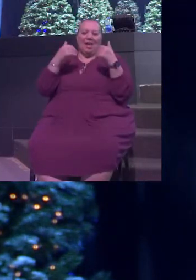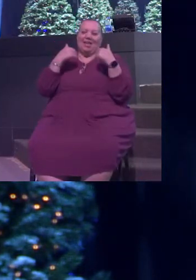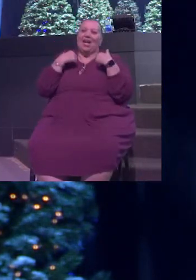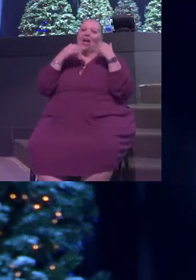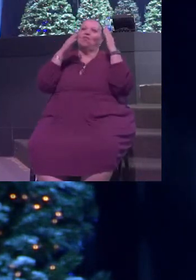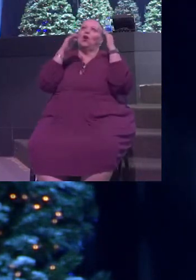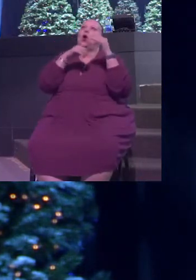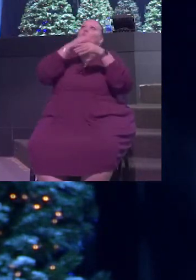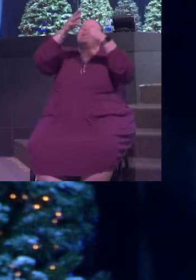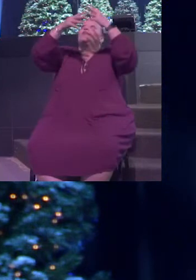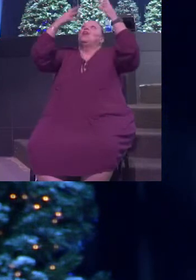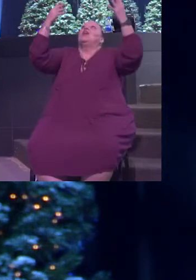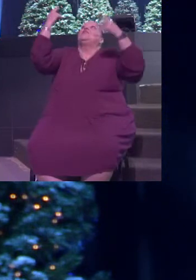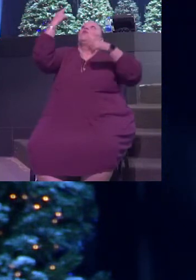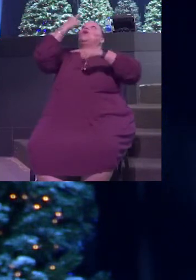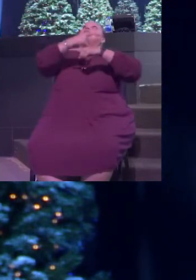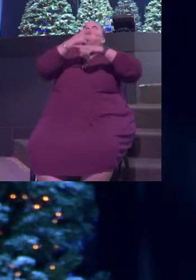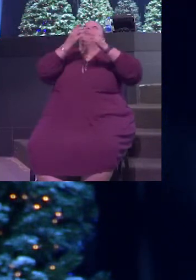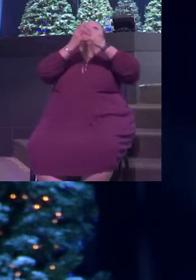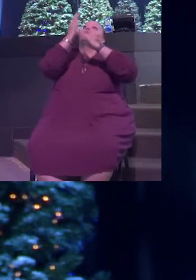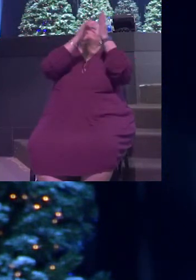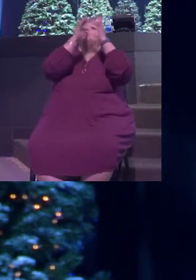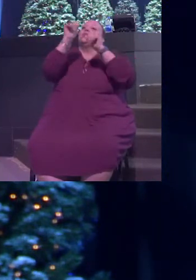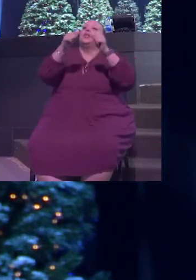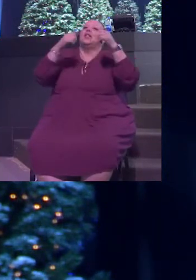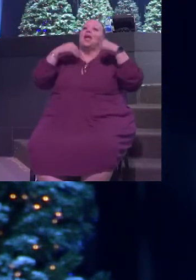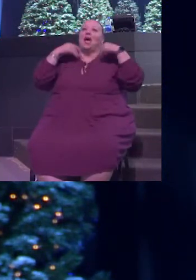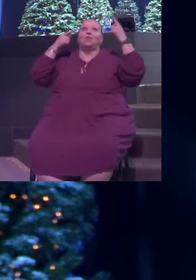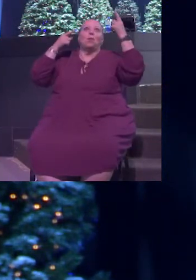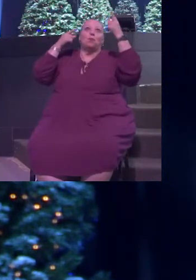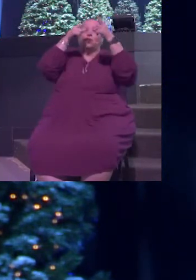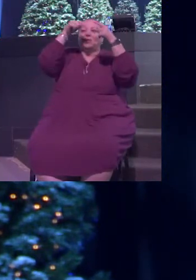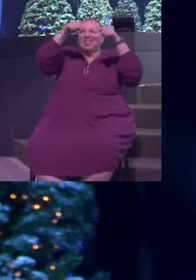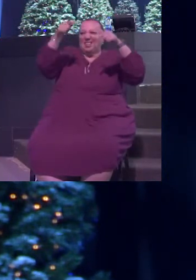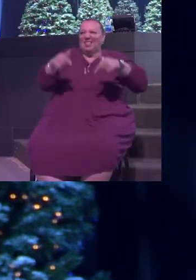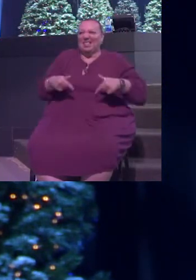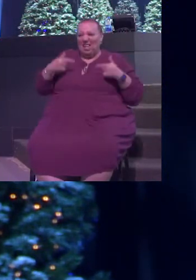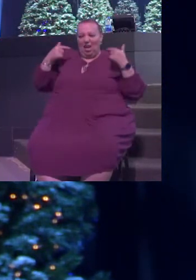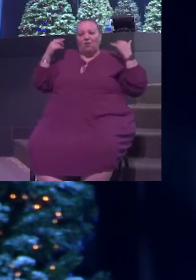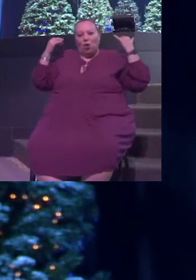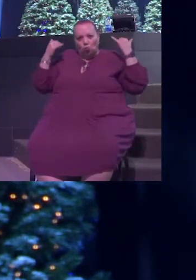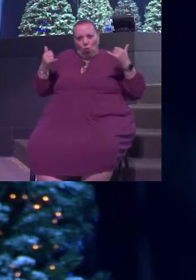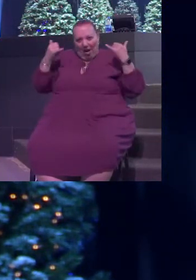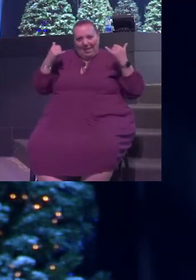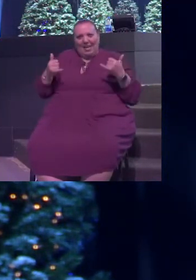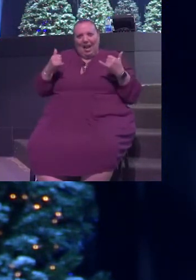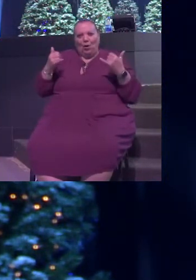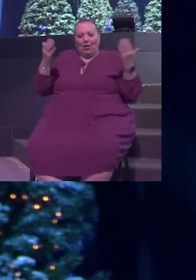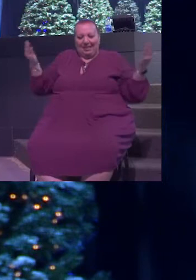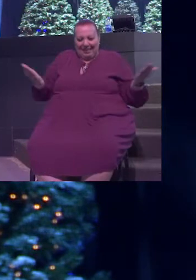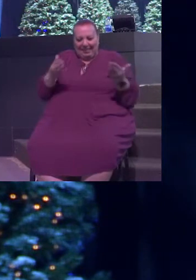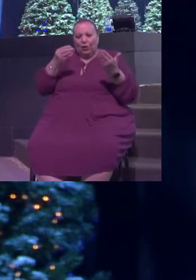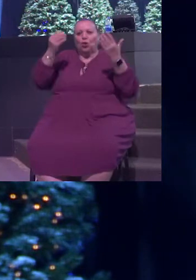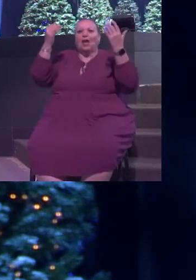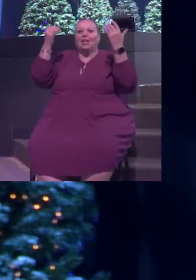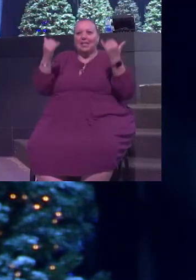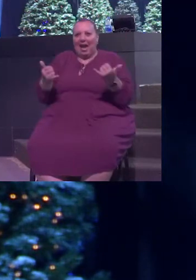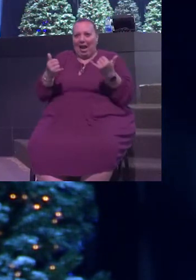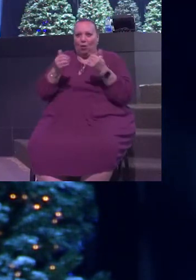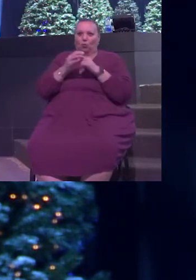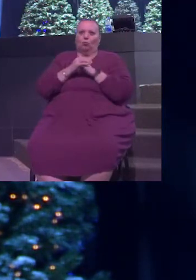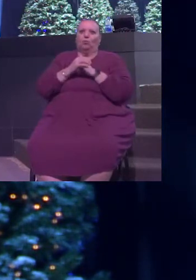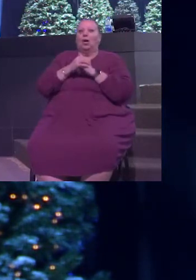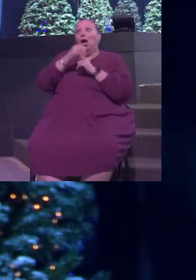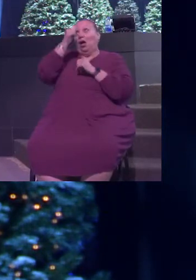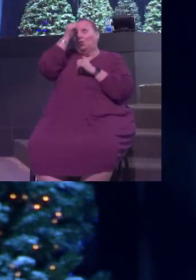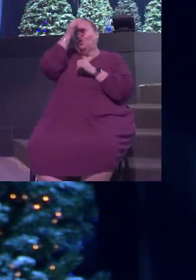the hope of heaven one day, that through Jesus we can have purpose in this life right now in the here and now.